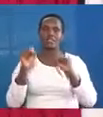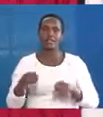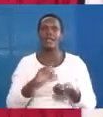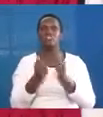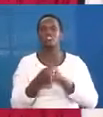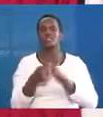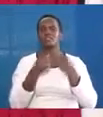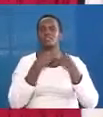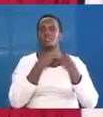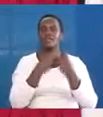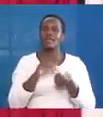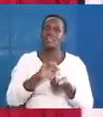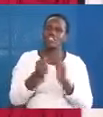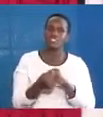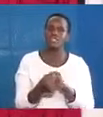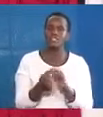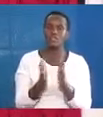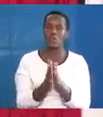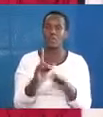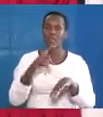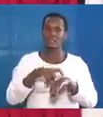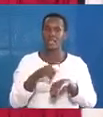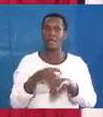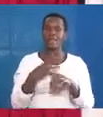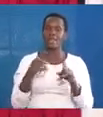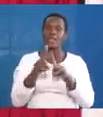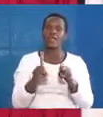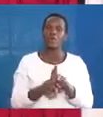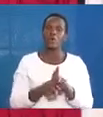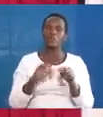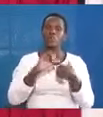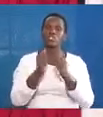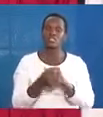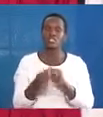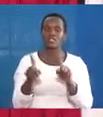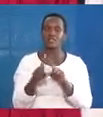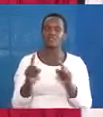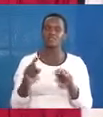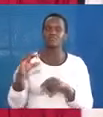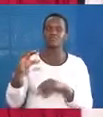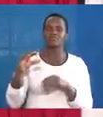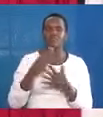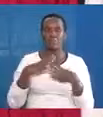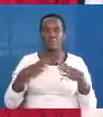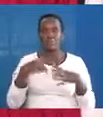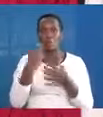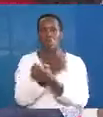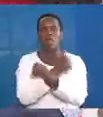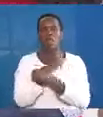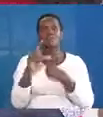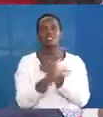to change with time, and to change as equal citizens of this beautiful land.